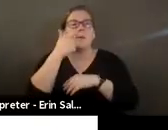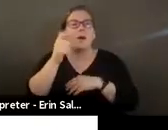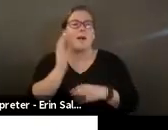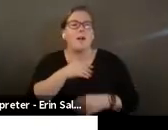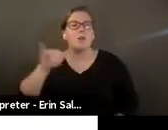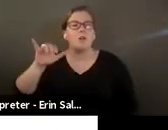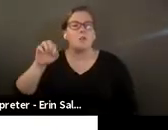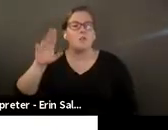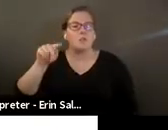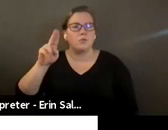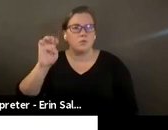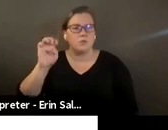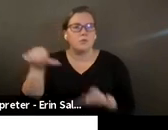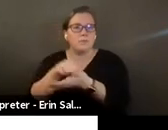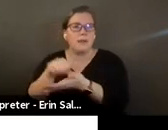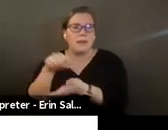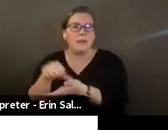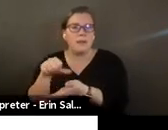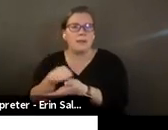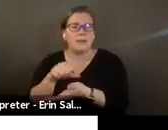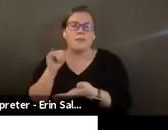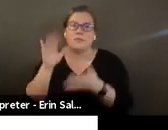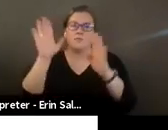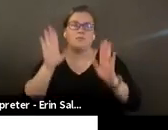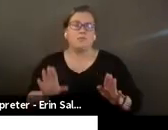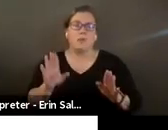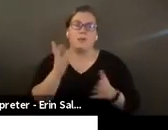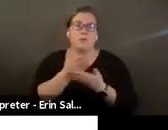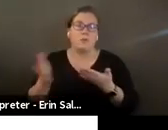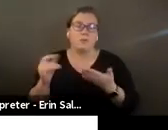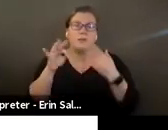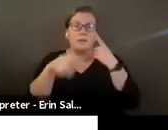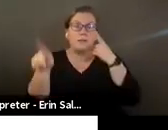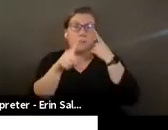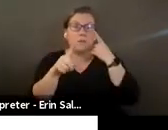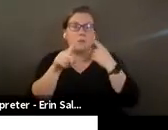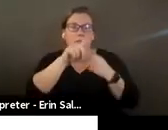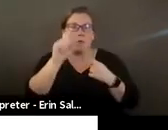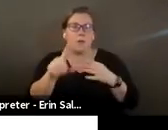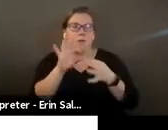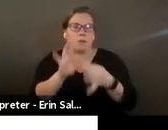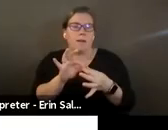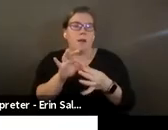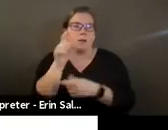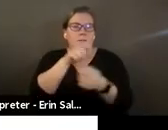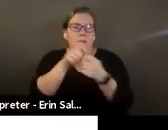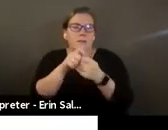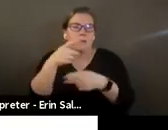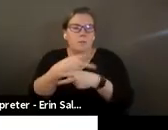YouTube page. So that is a great resource if you have questions about specific product